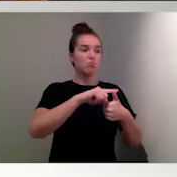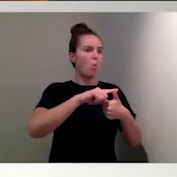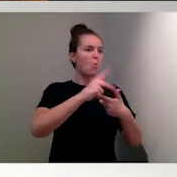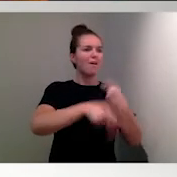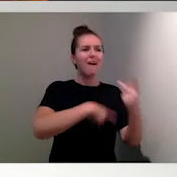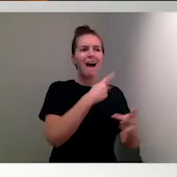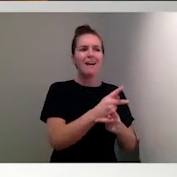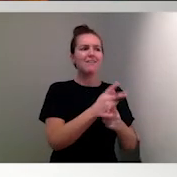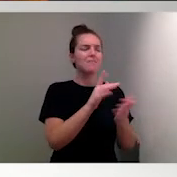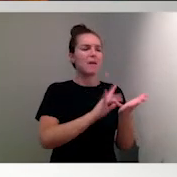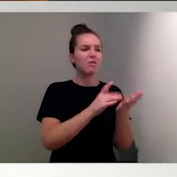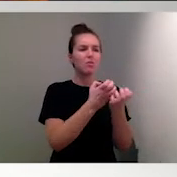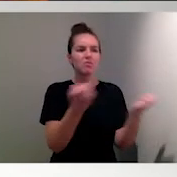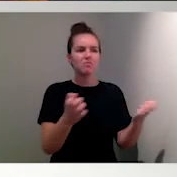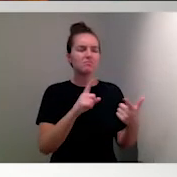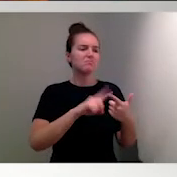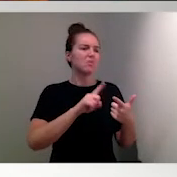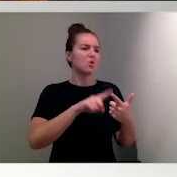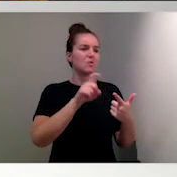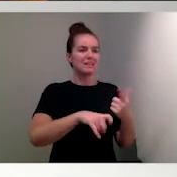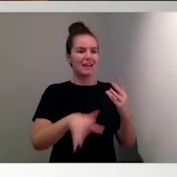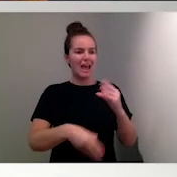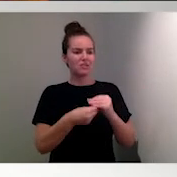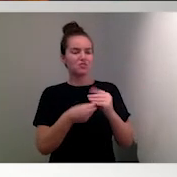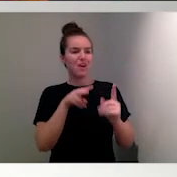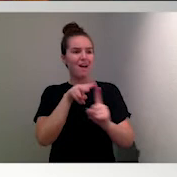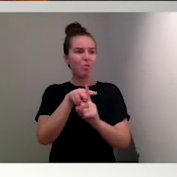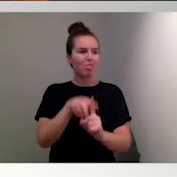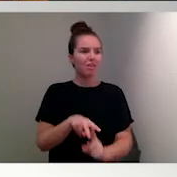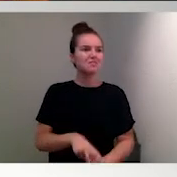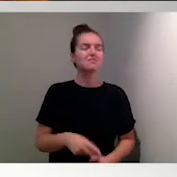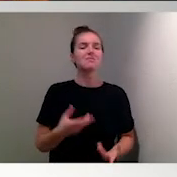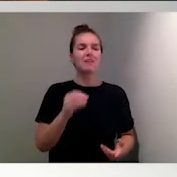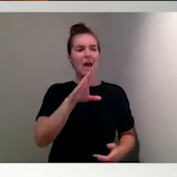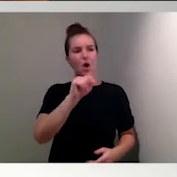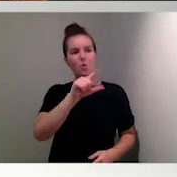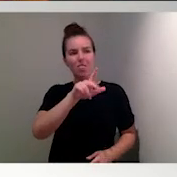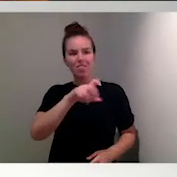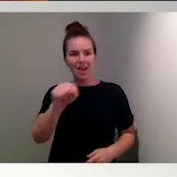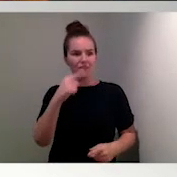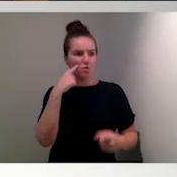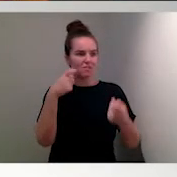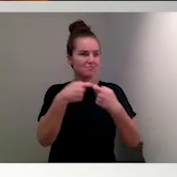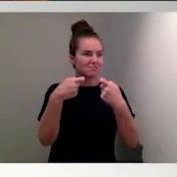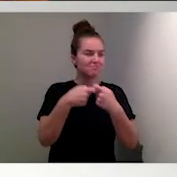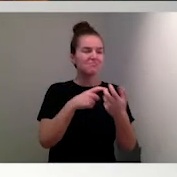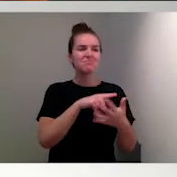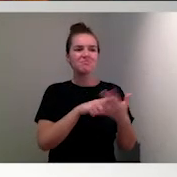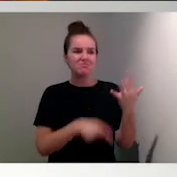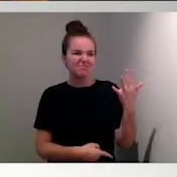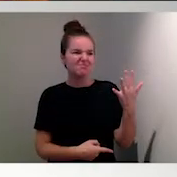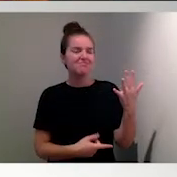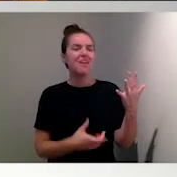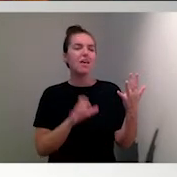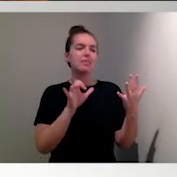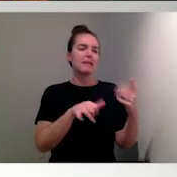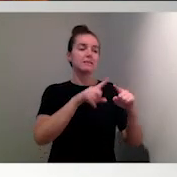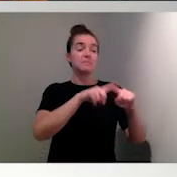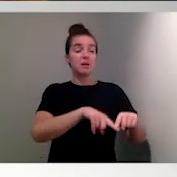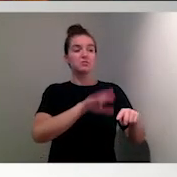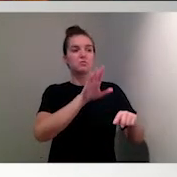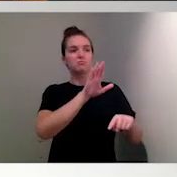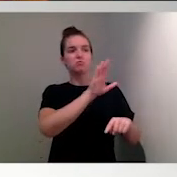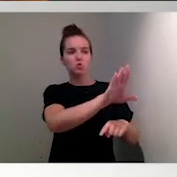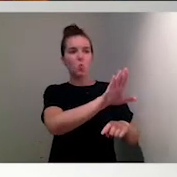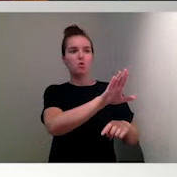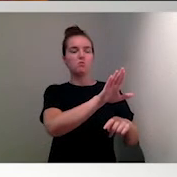of things. So, but then at that point, that would be something that we do case by case, depending on where you want to travel. And then we would work